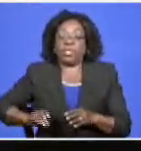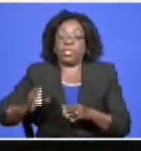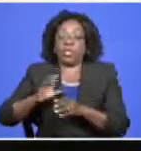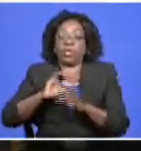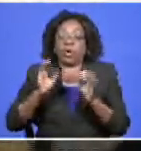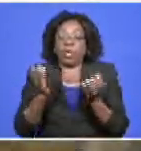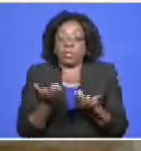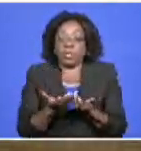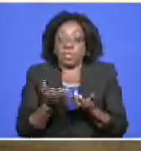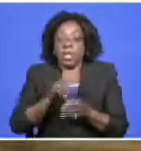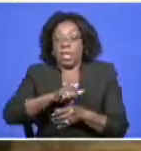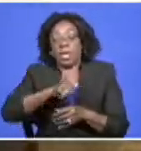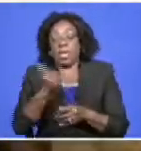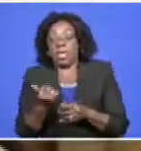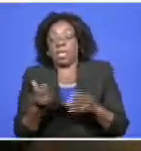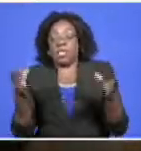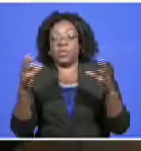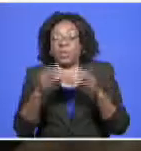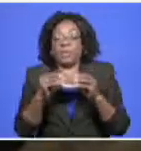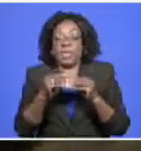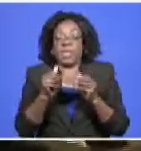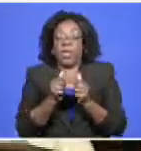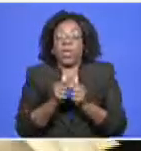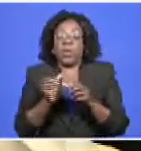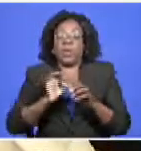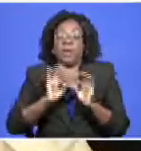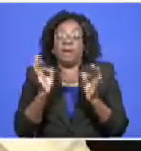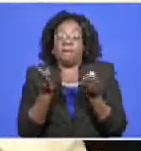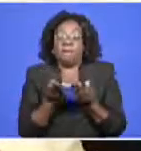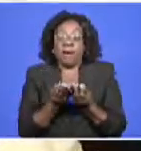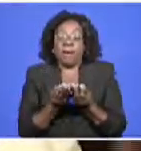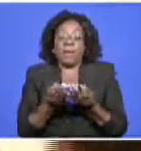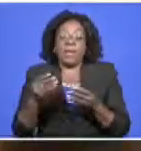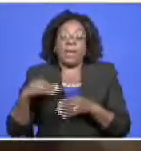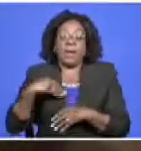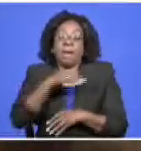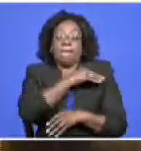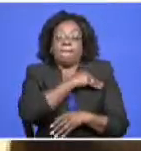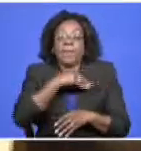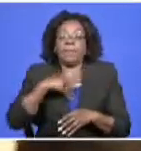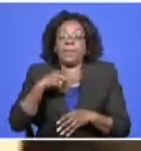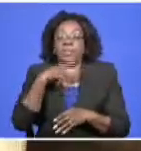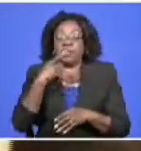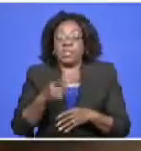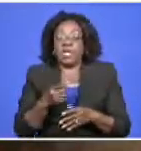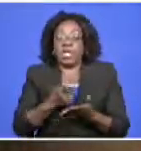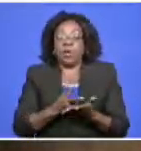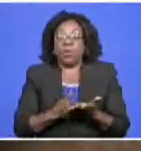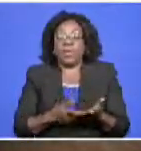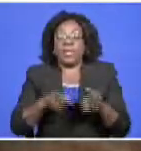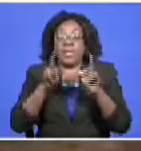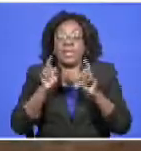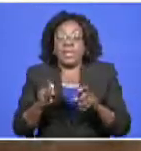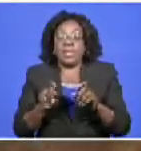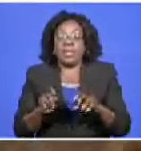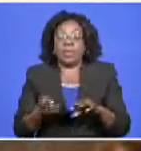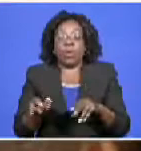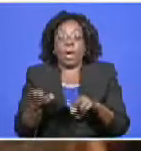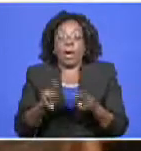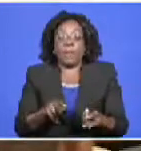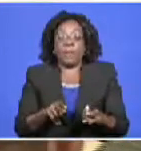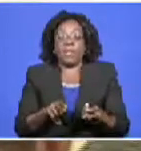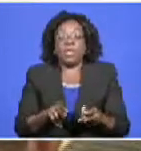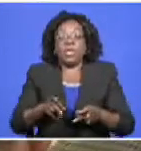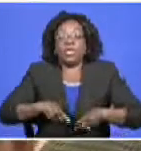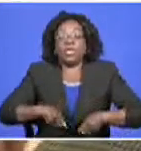presumed deceased to discuss any special considerations and concerns regarding the burial. She also dispelled rumors regarding a